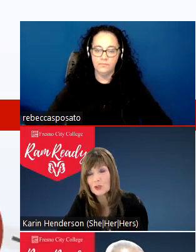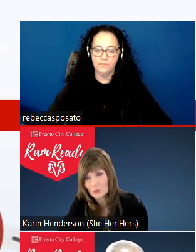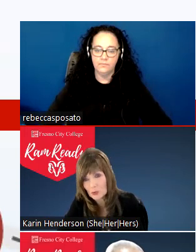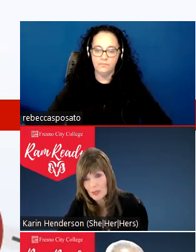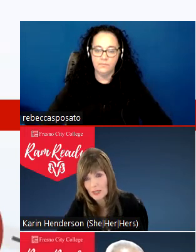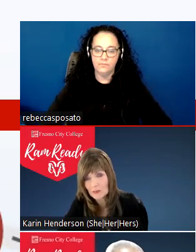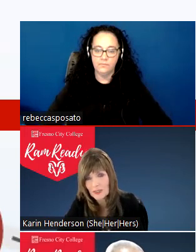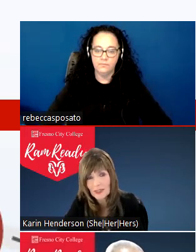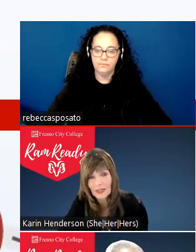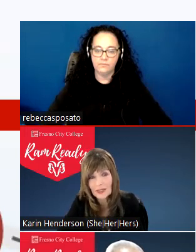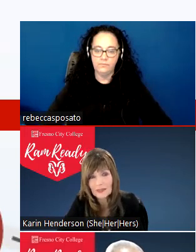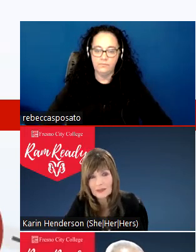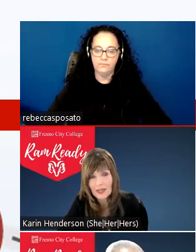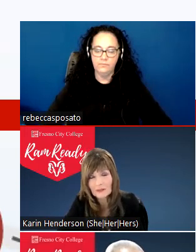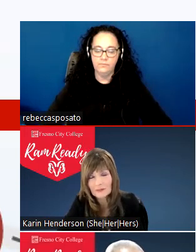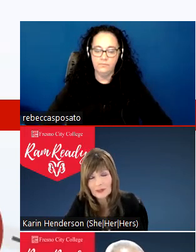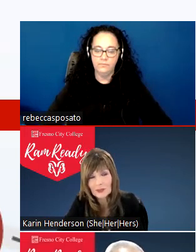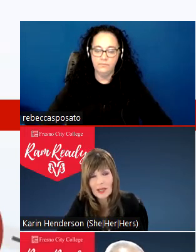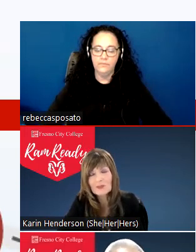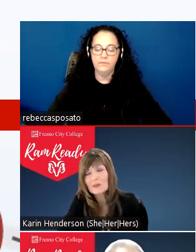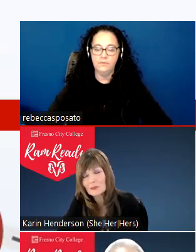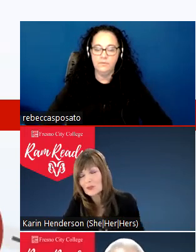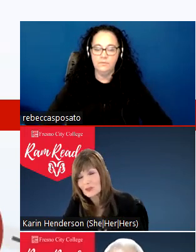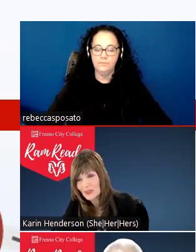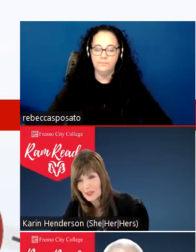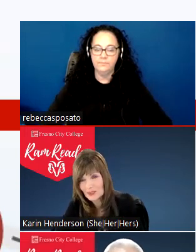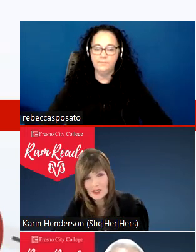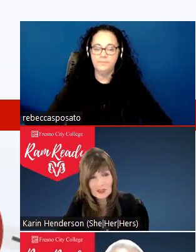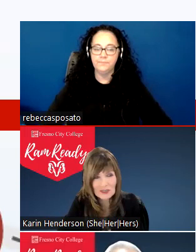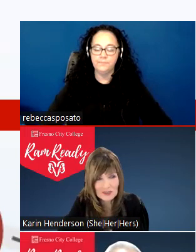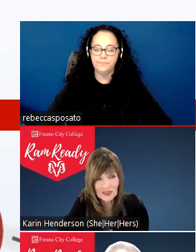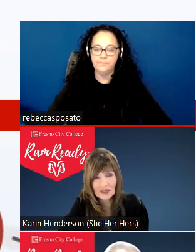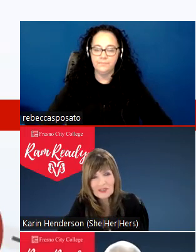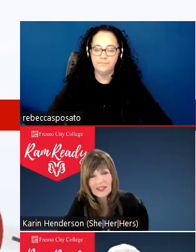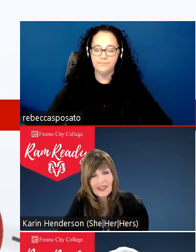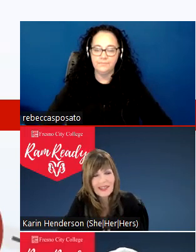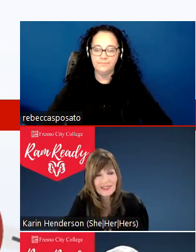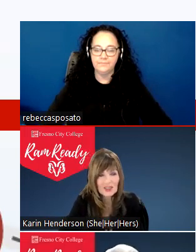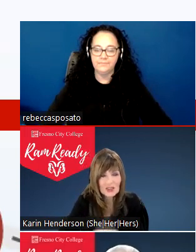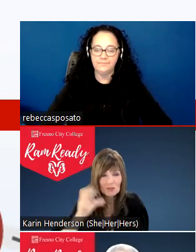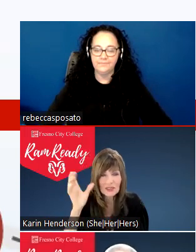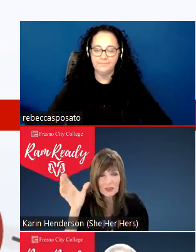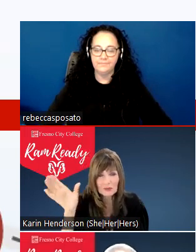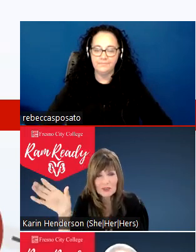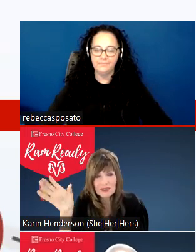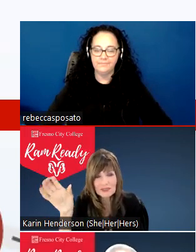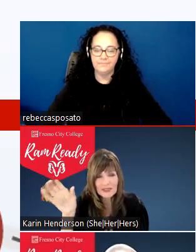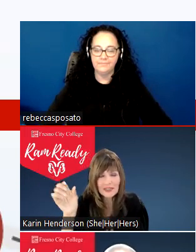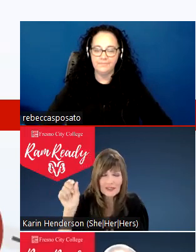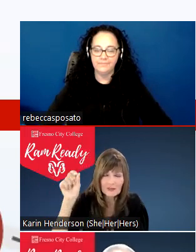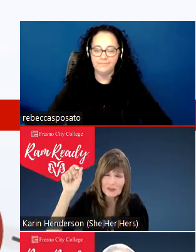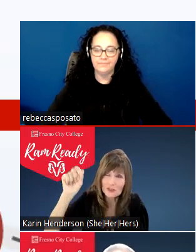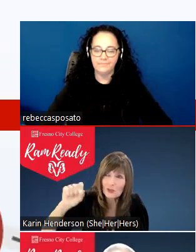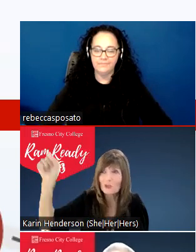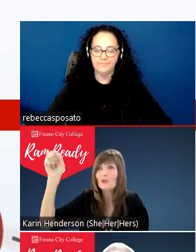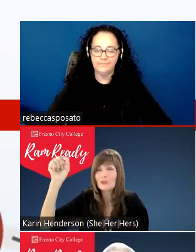plan your roadmap. And I remember going to college 100 years ago and just being able to